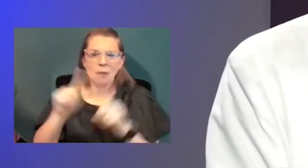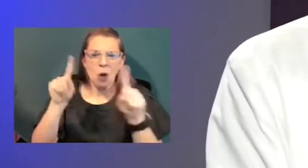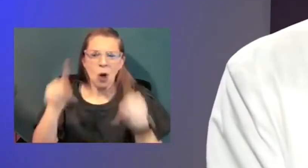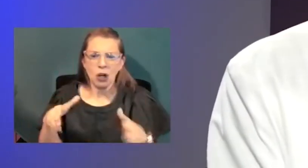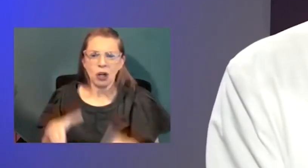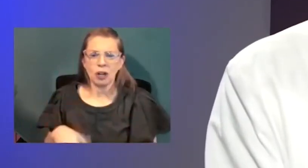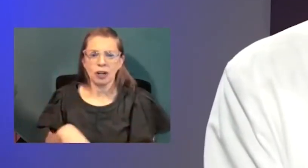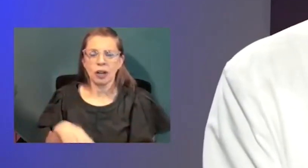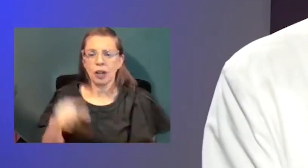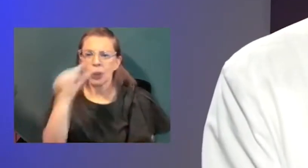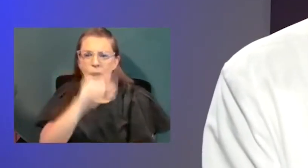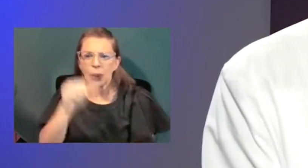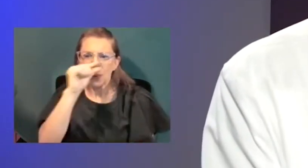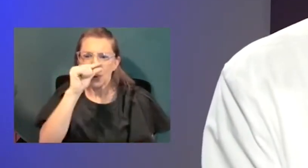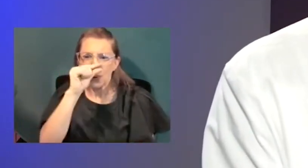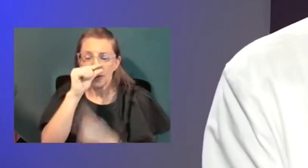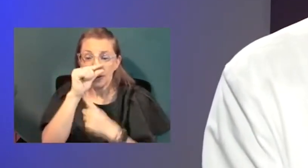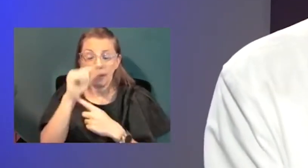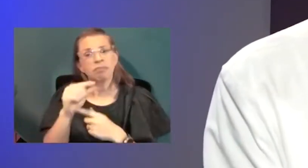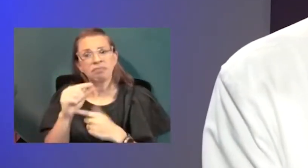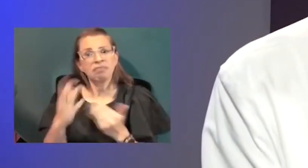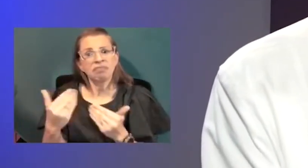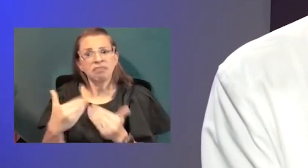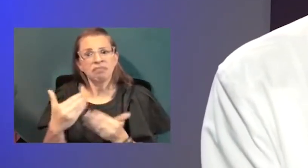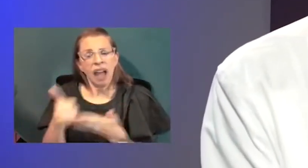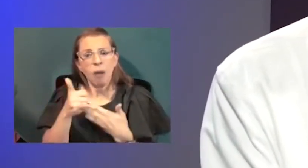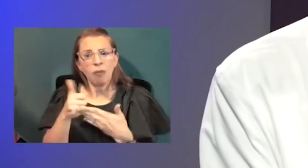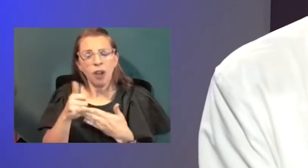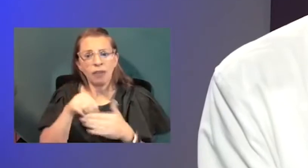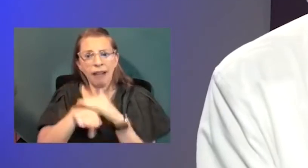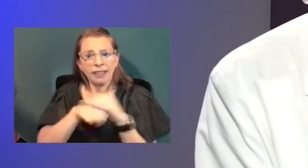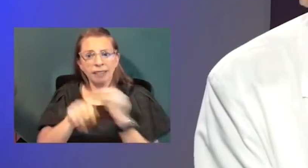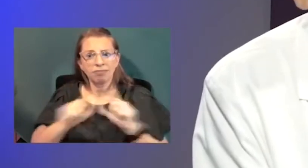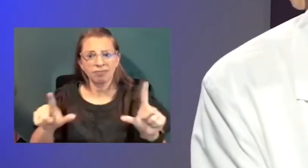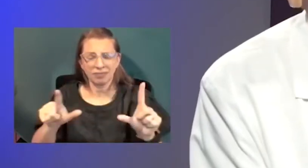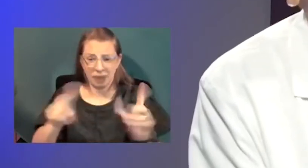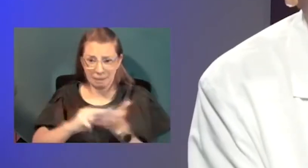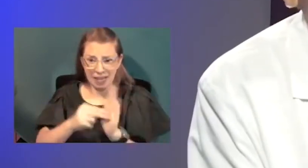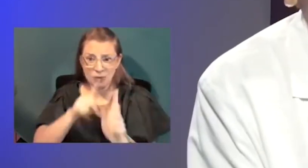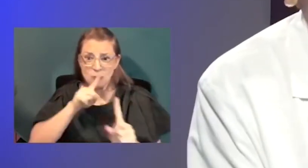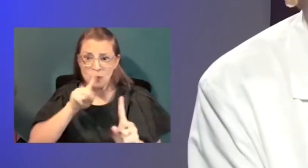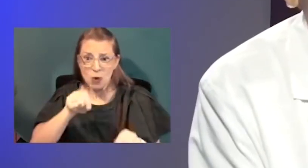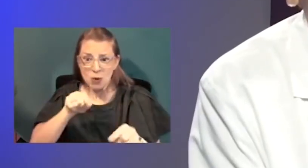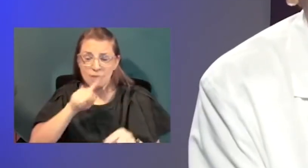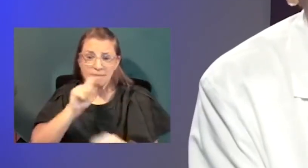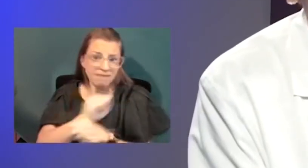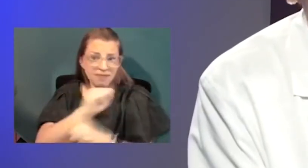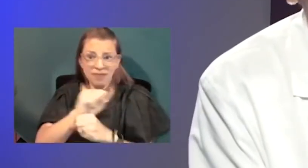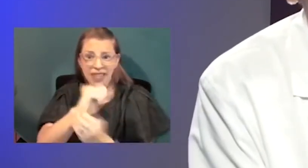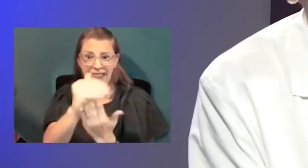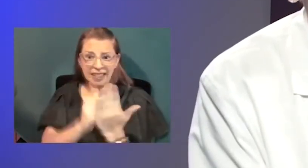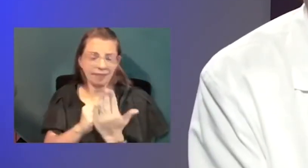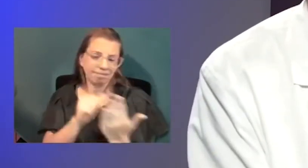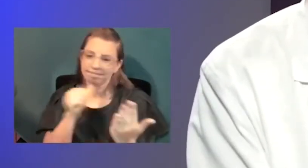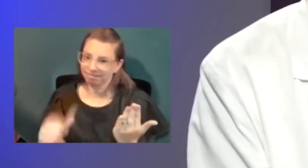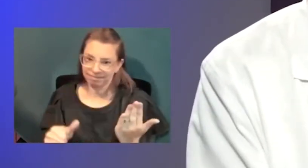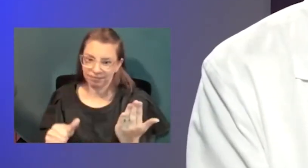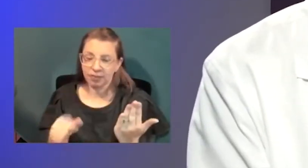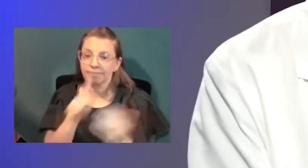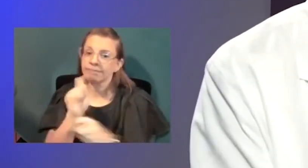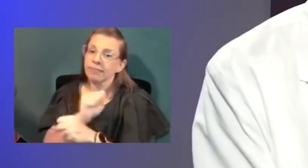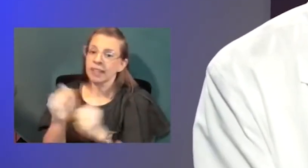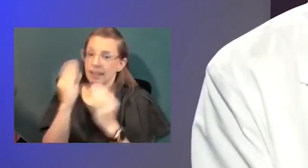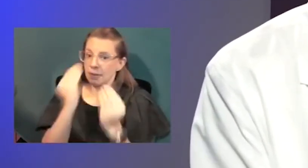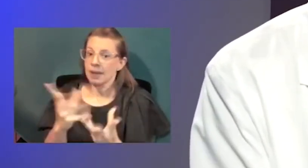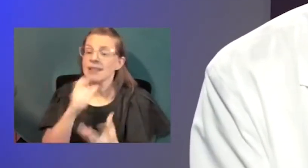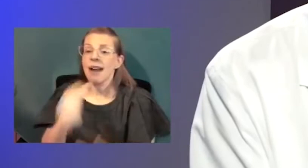while incredibly convenient and helpful, is not a paragon of truth. Rather, where do you go to find the real information and not the